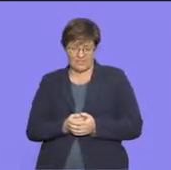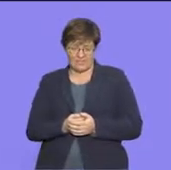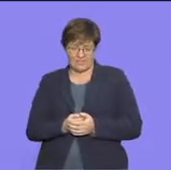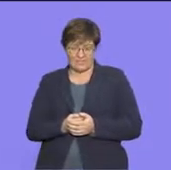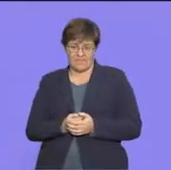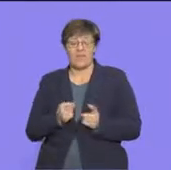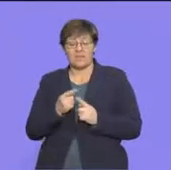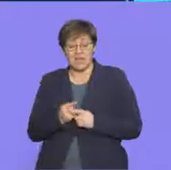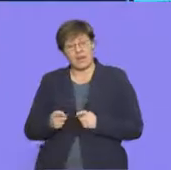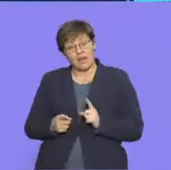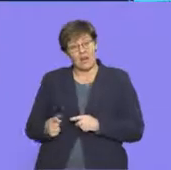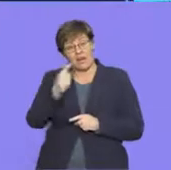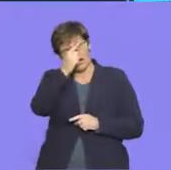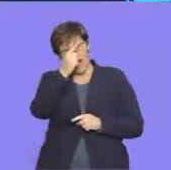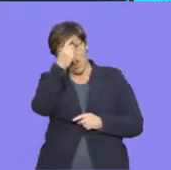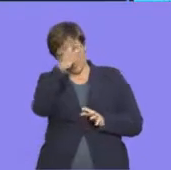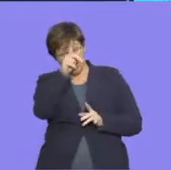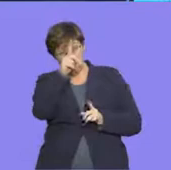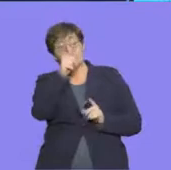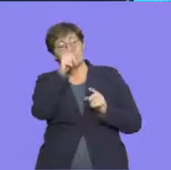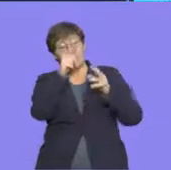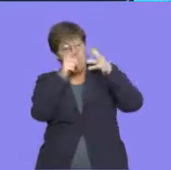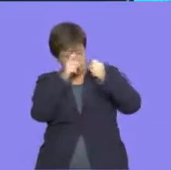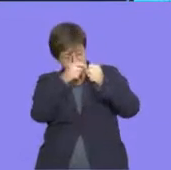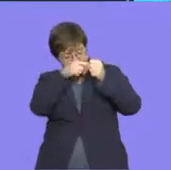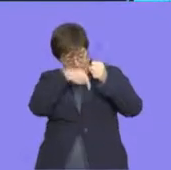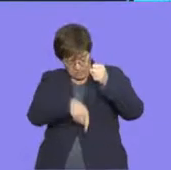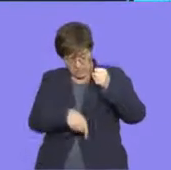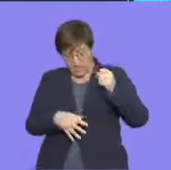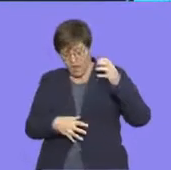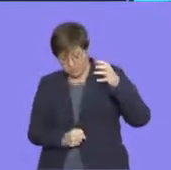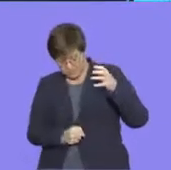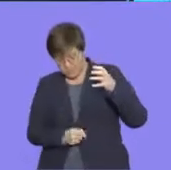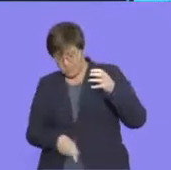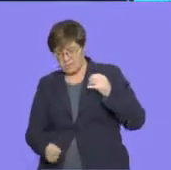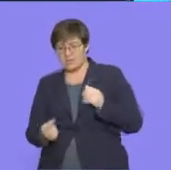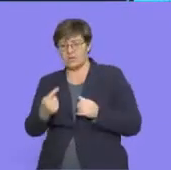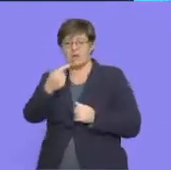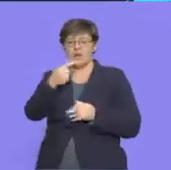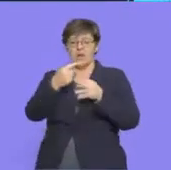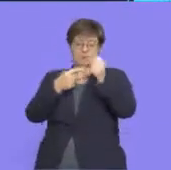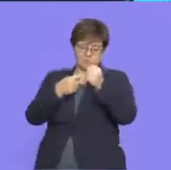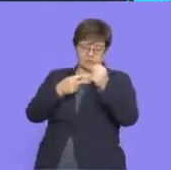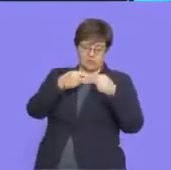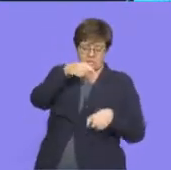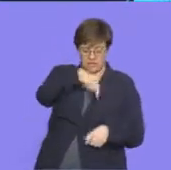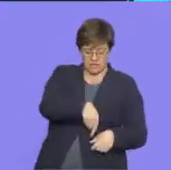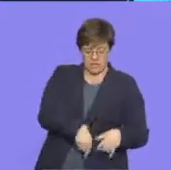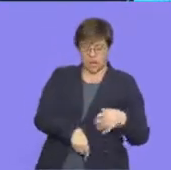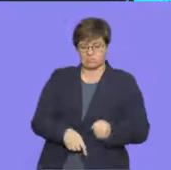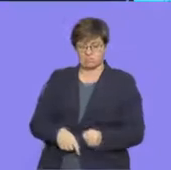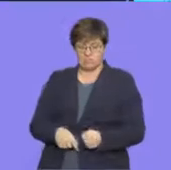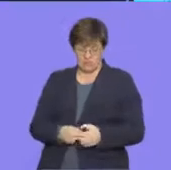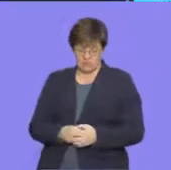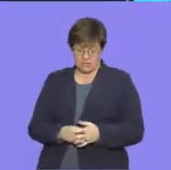atria tells the ventricles to contract. So what happens is the heart is what we call autonomic. The heart tells itself